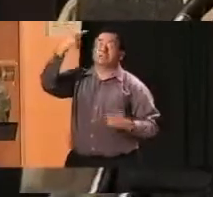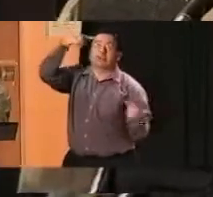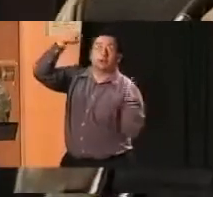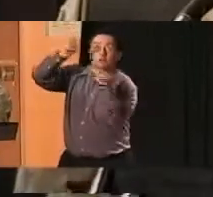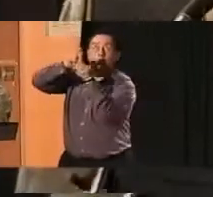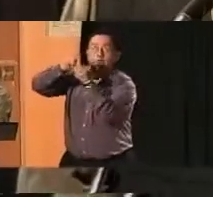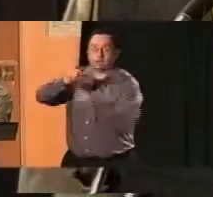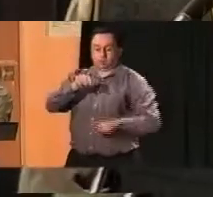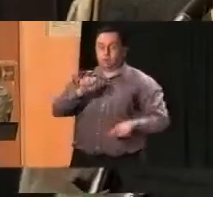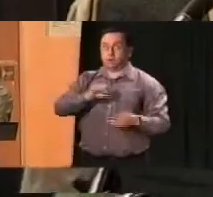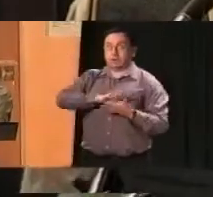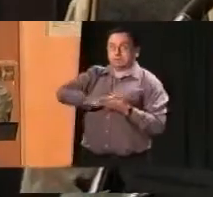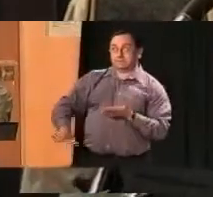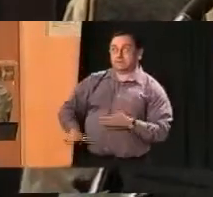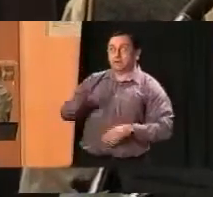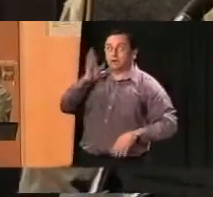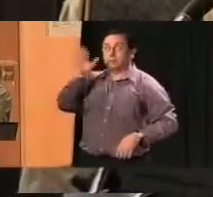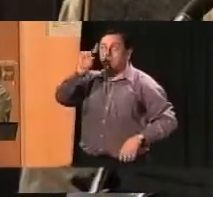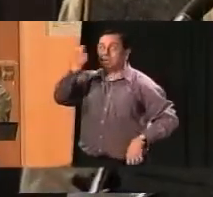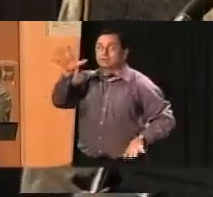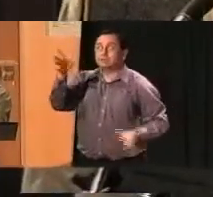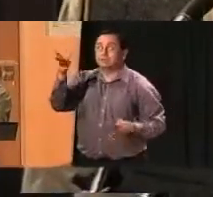make this go away.